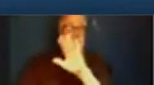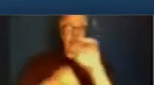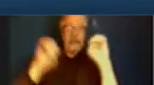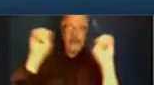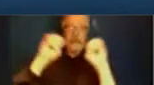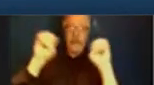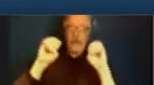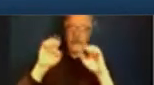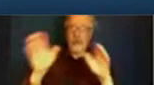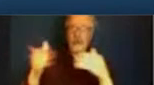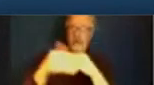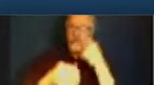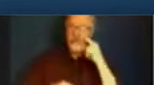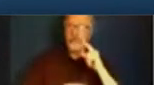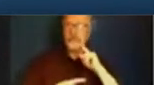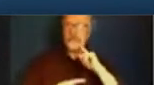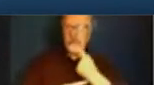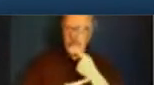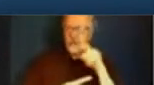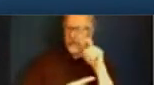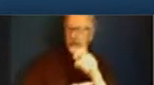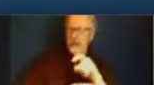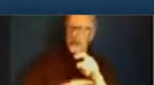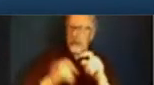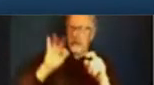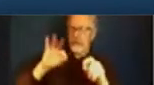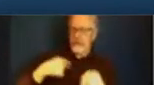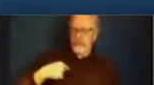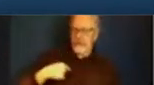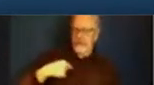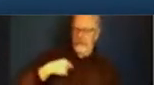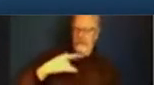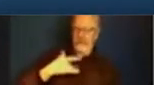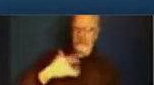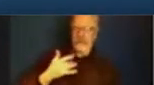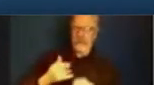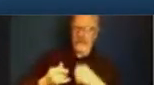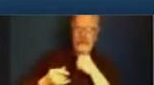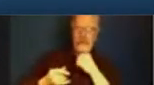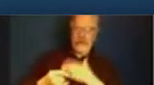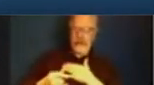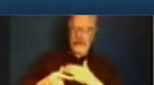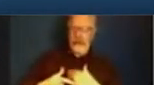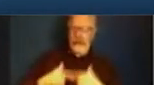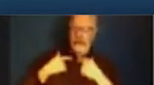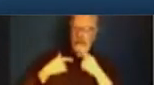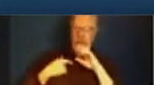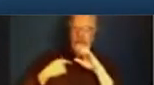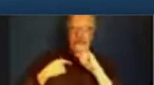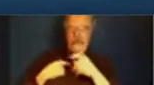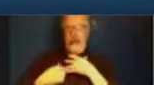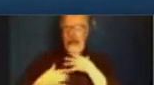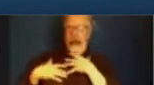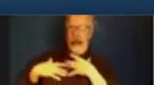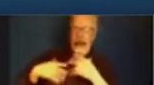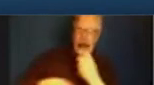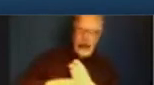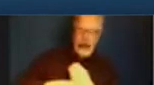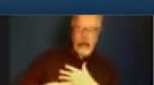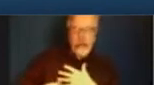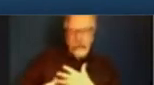you feel like your life is in jeopardy, of course, go to the emergency room. But please, if you have a mild injury or